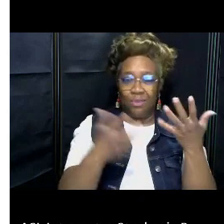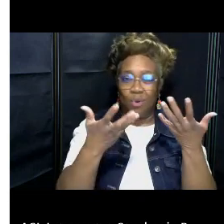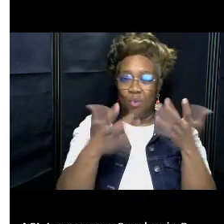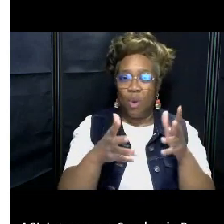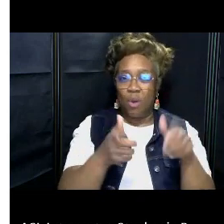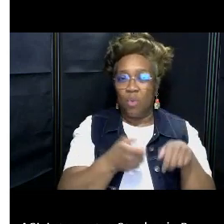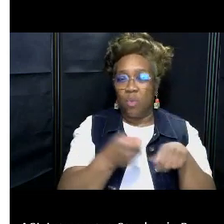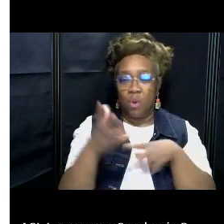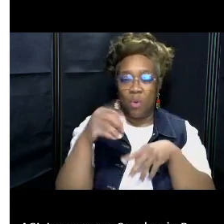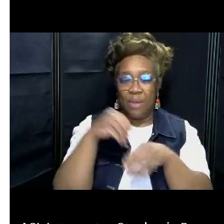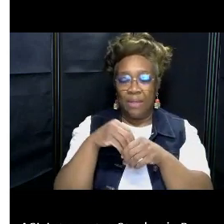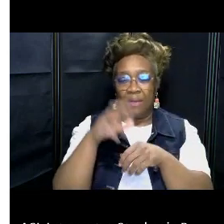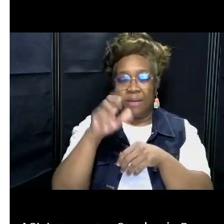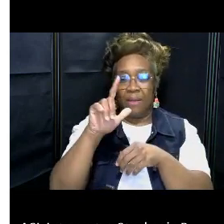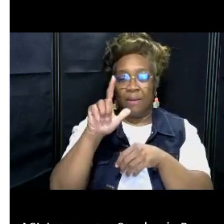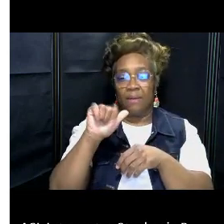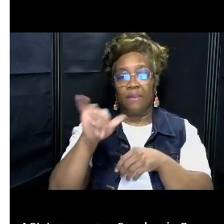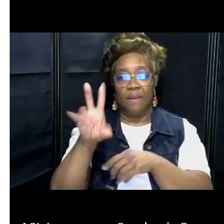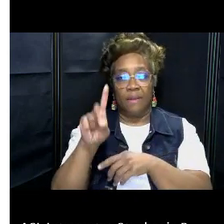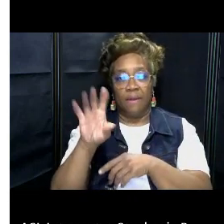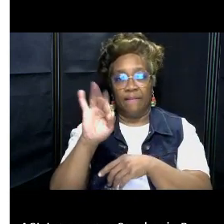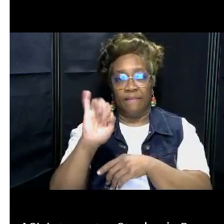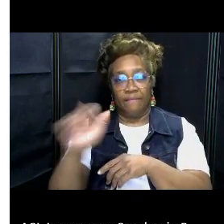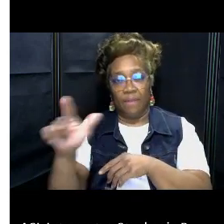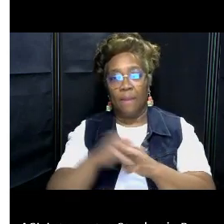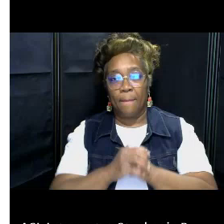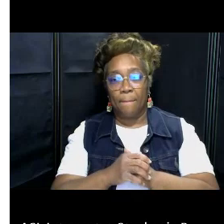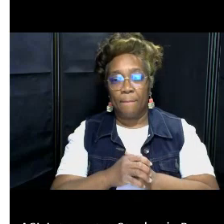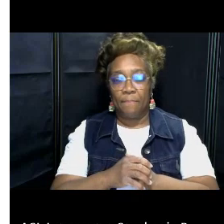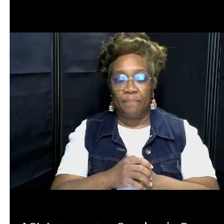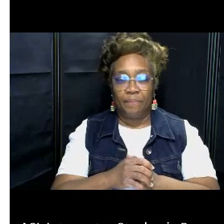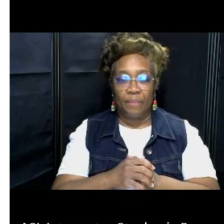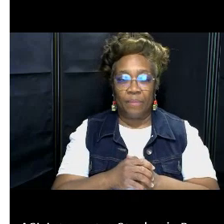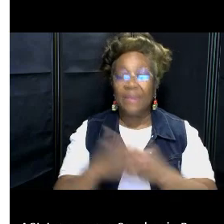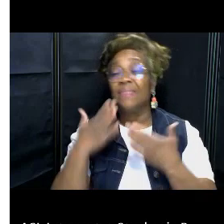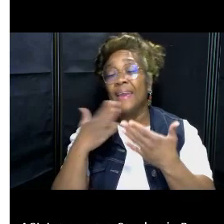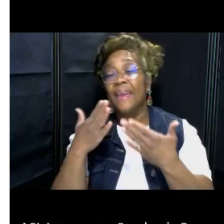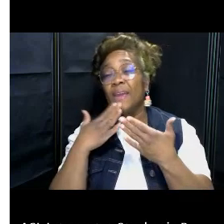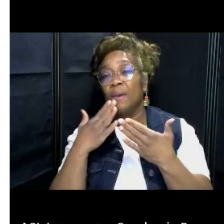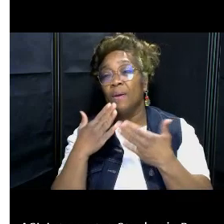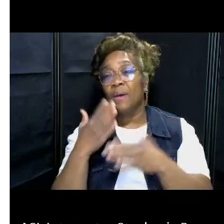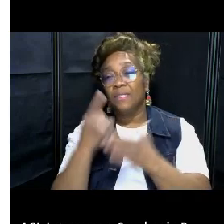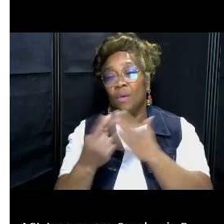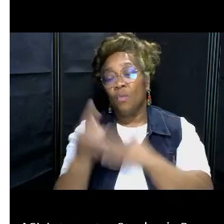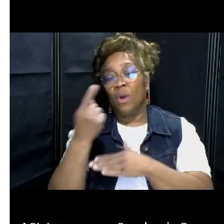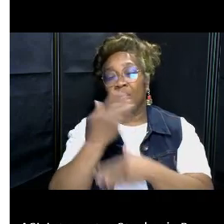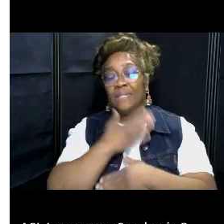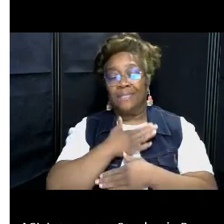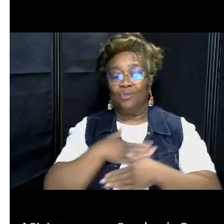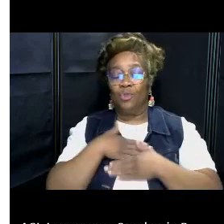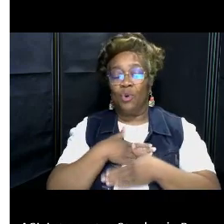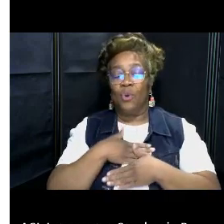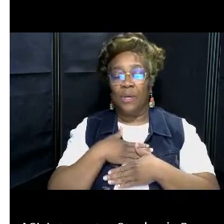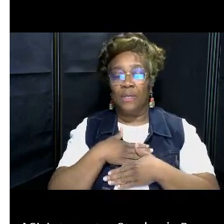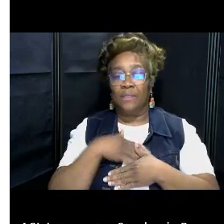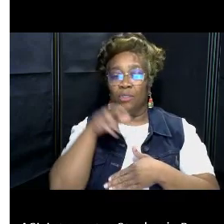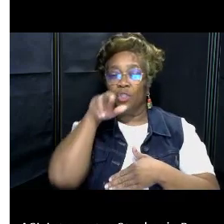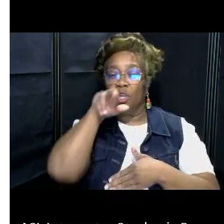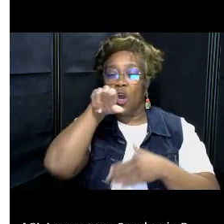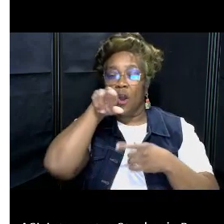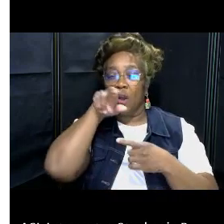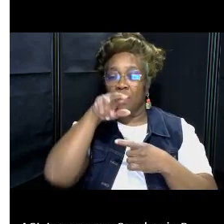Thank you for that, Cap. Um, so we have someone who enjoys smoking cigars. It says, what about cigars?